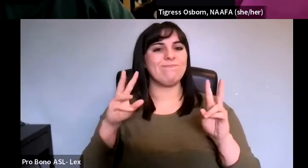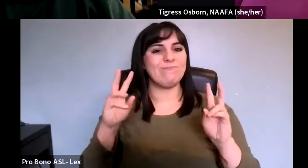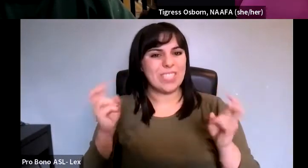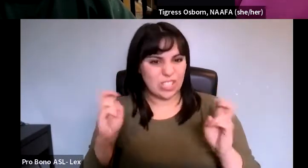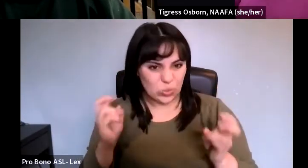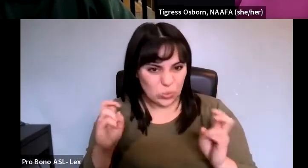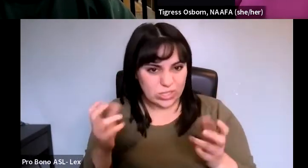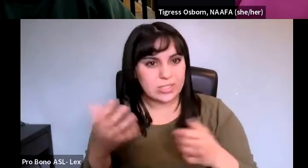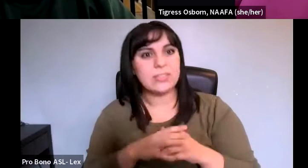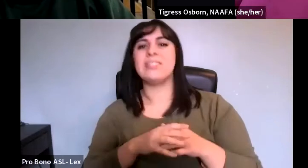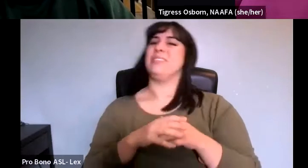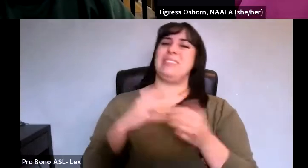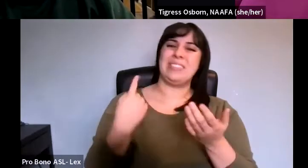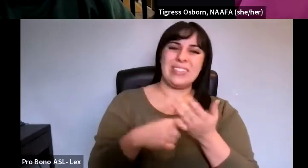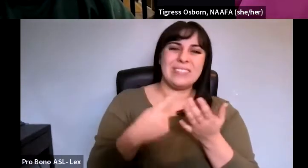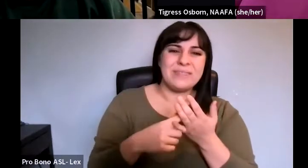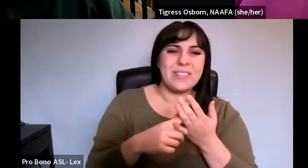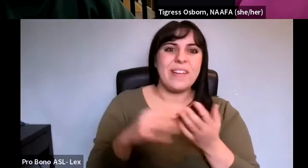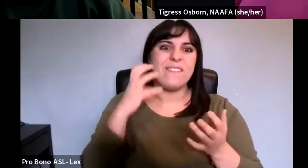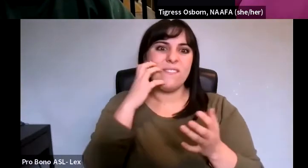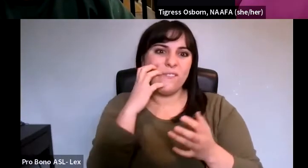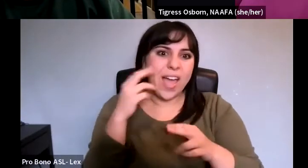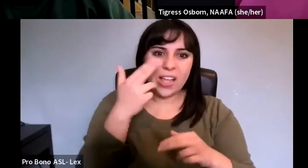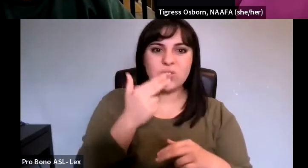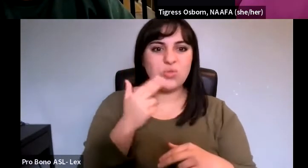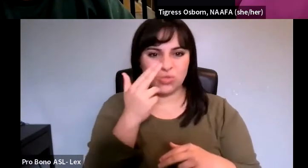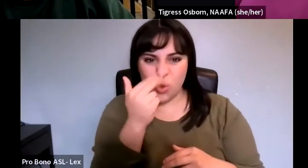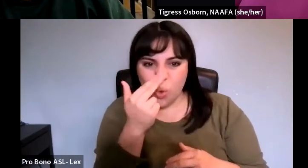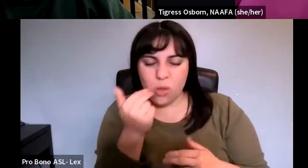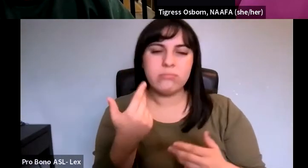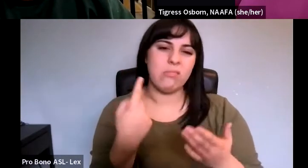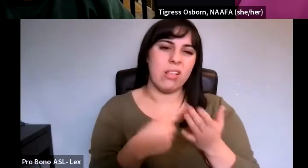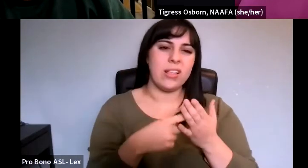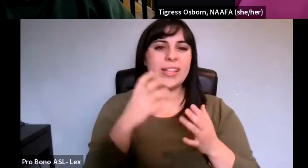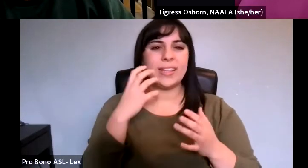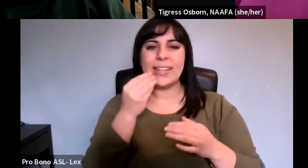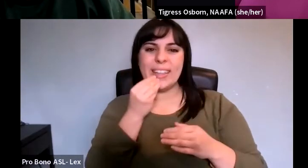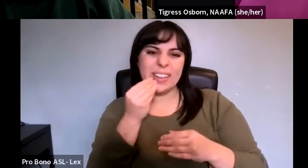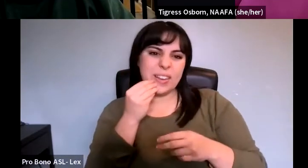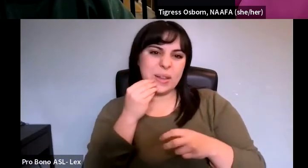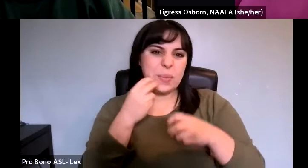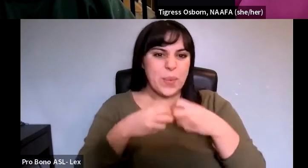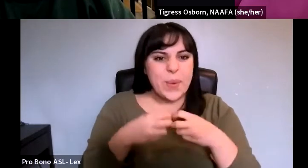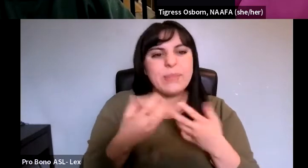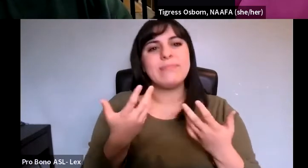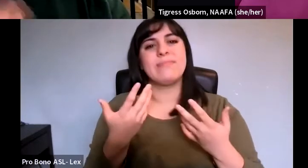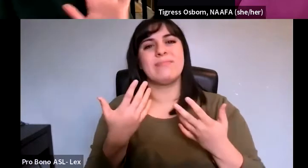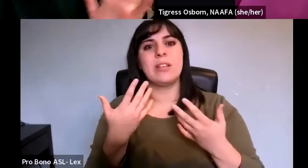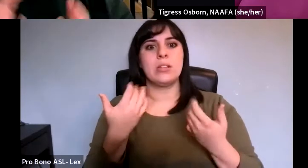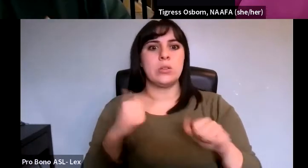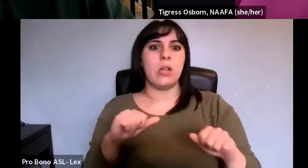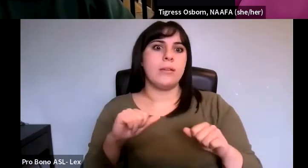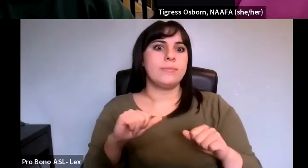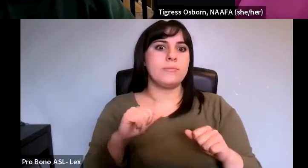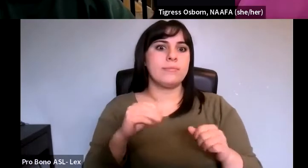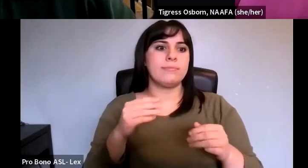I was still sort of eating disordered and dieting, and like my whole life